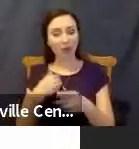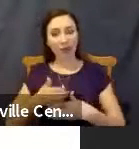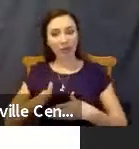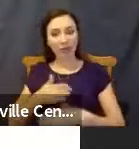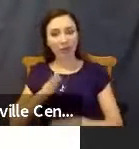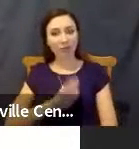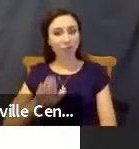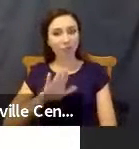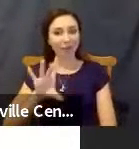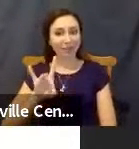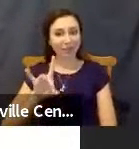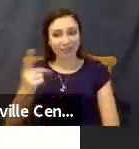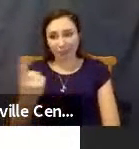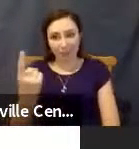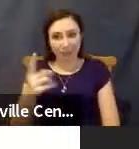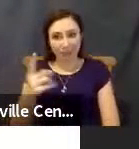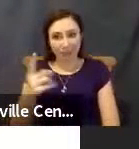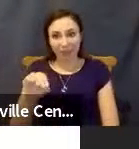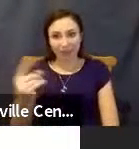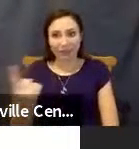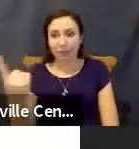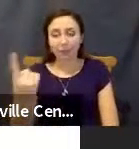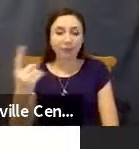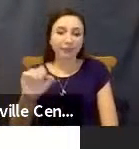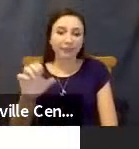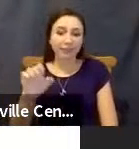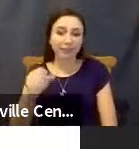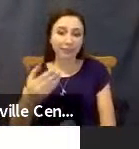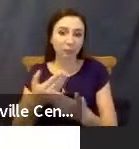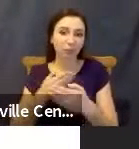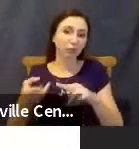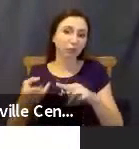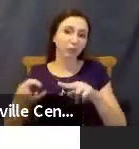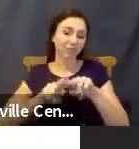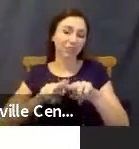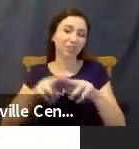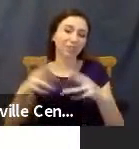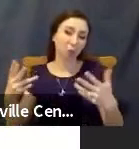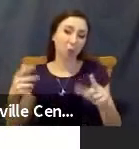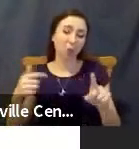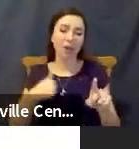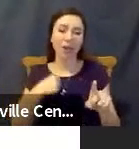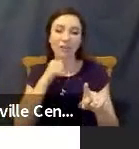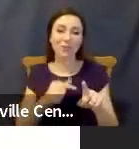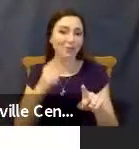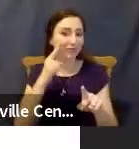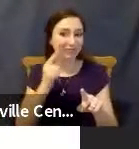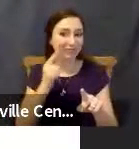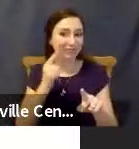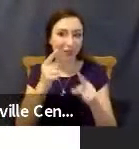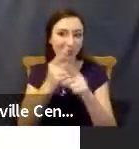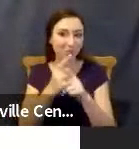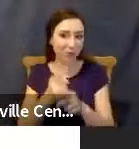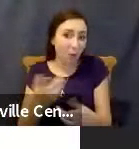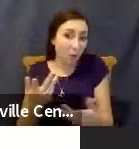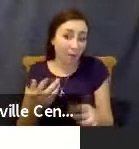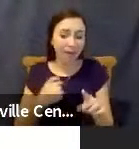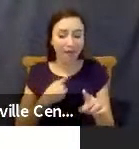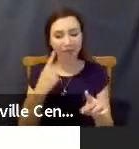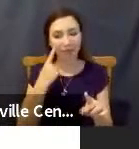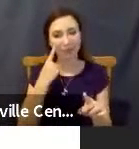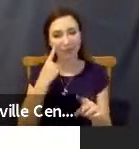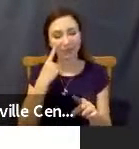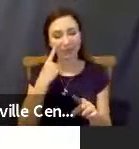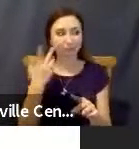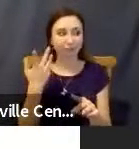80 something cases before we saw this increase. So I don't think that's unreasonable, but that's kind of